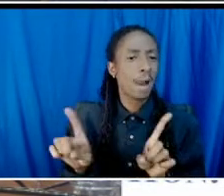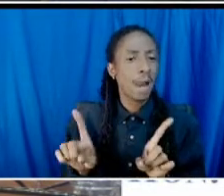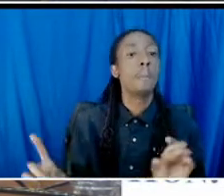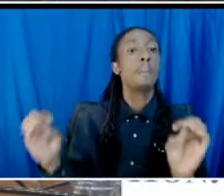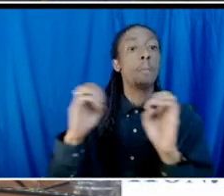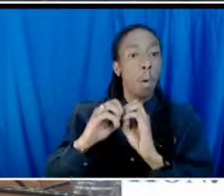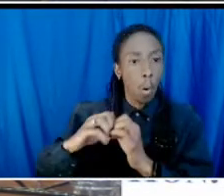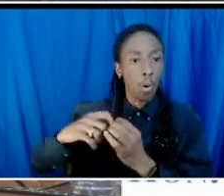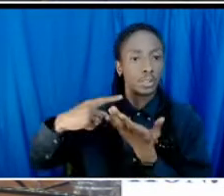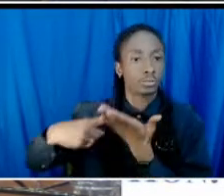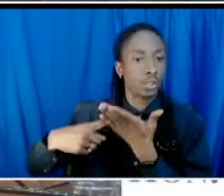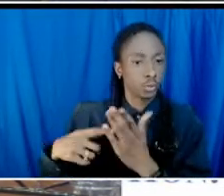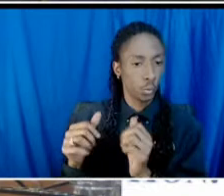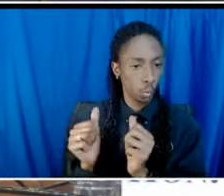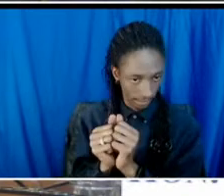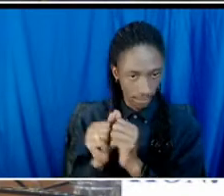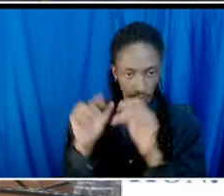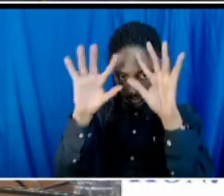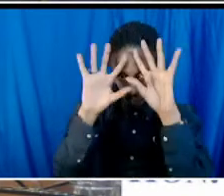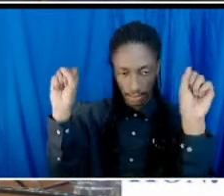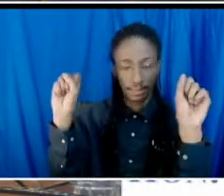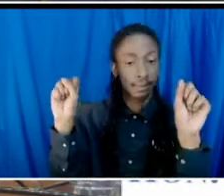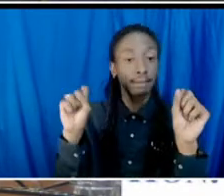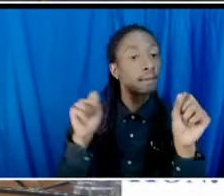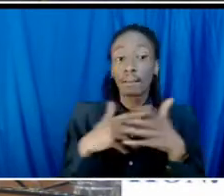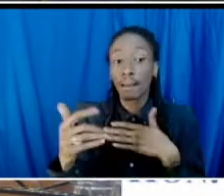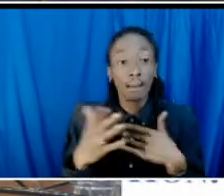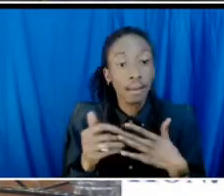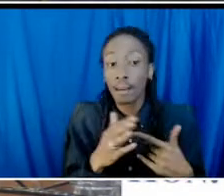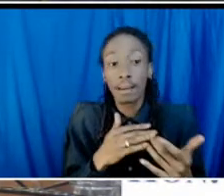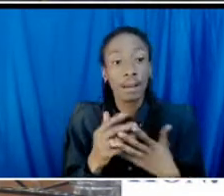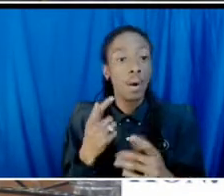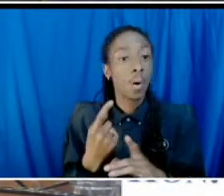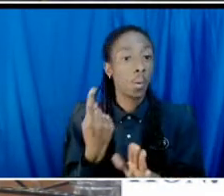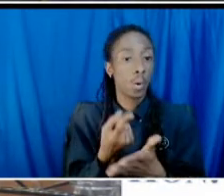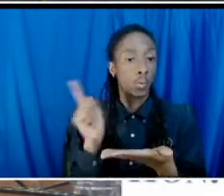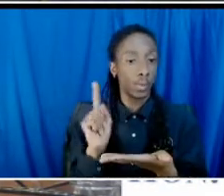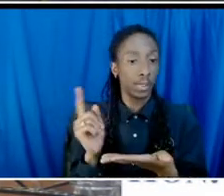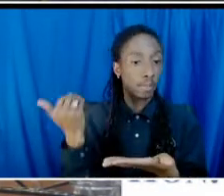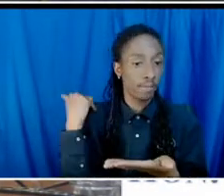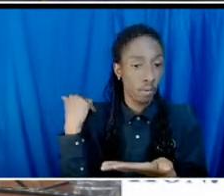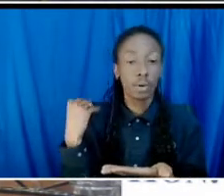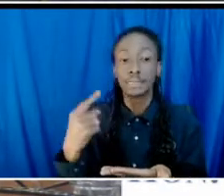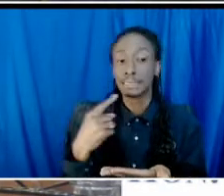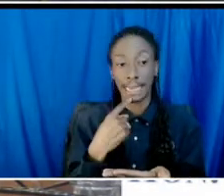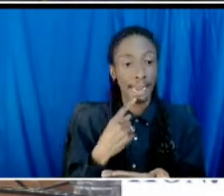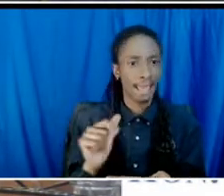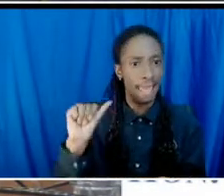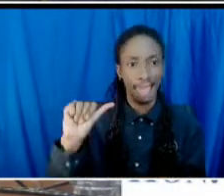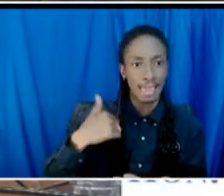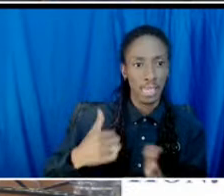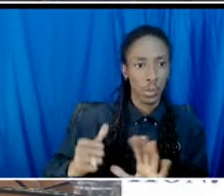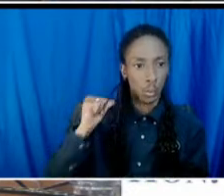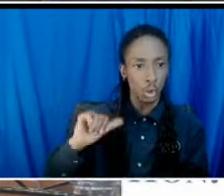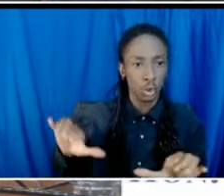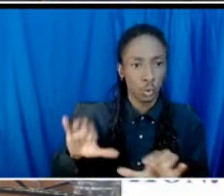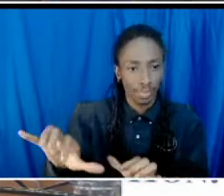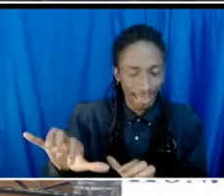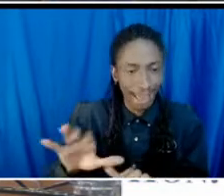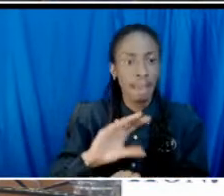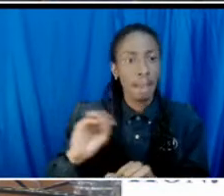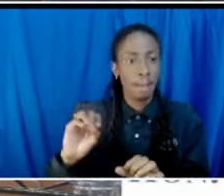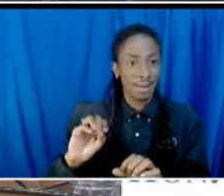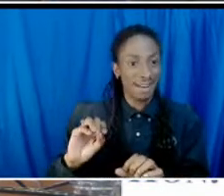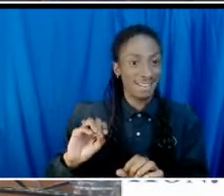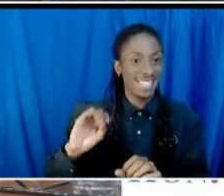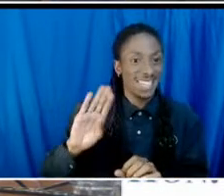president, despite having, a week earlier said that if he wouldn't do that, and if he did, if he got an invitation to do that,